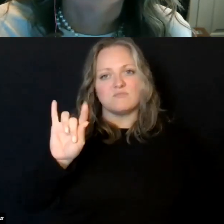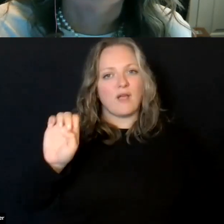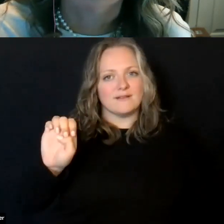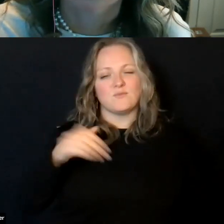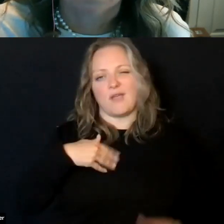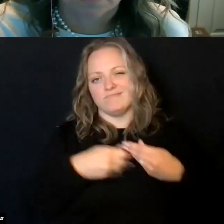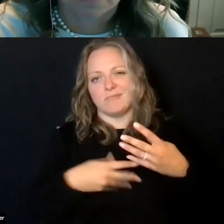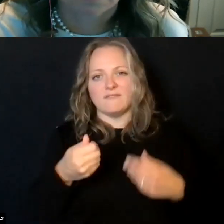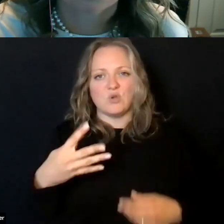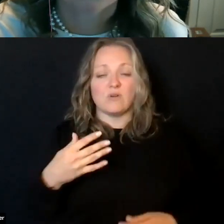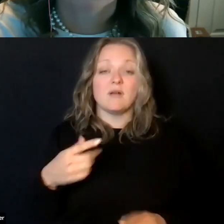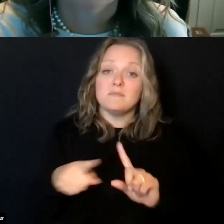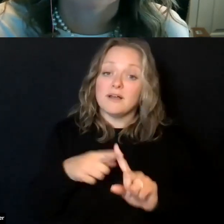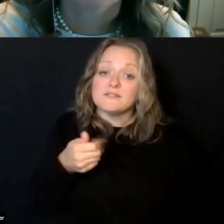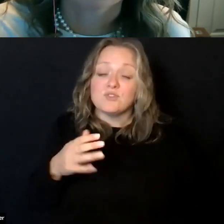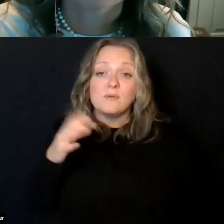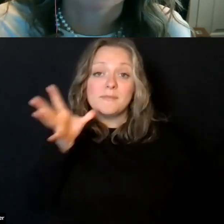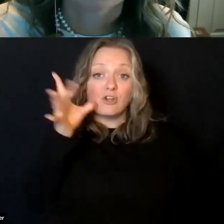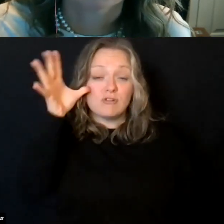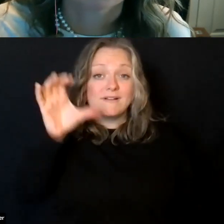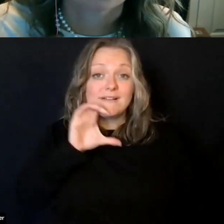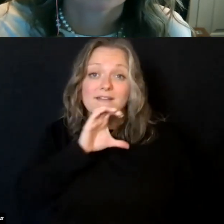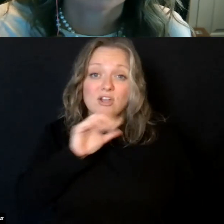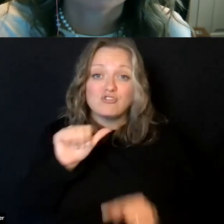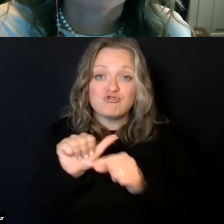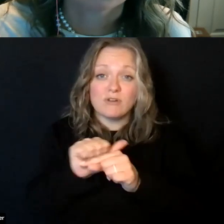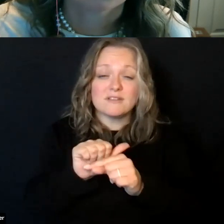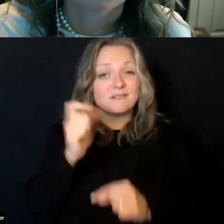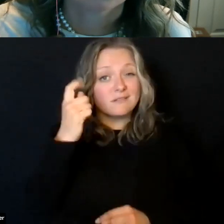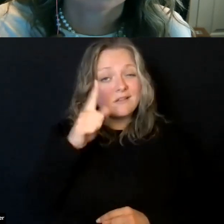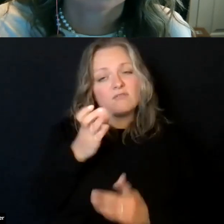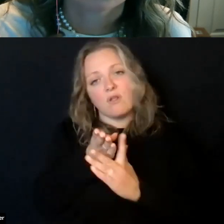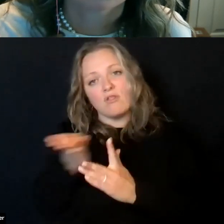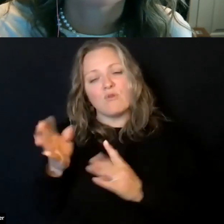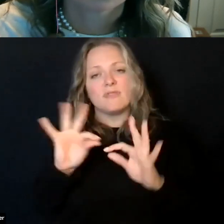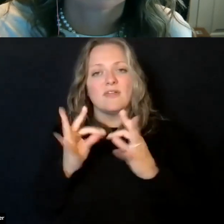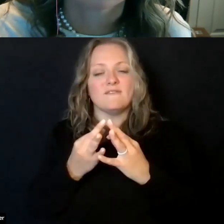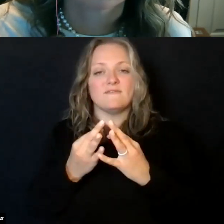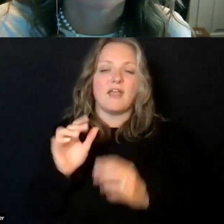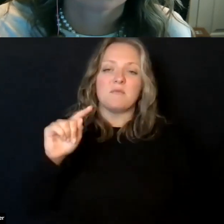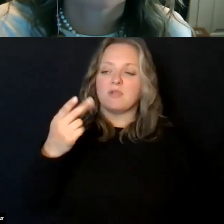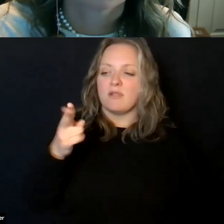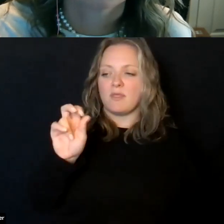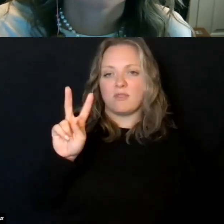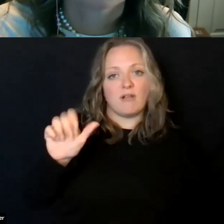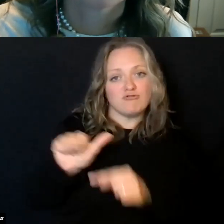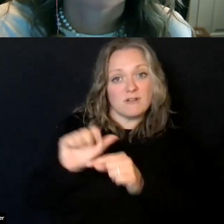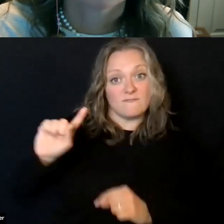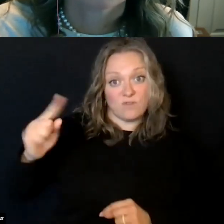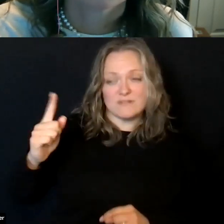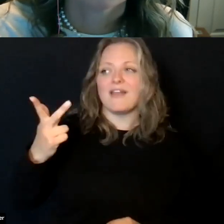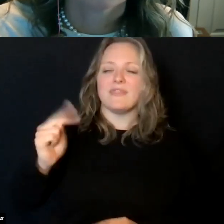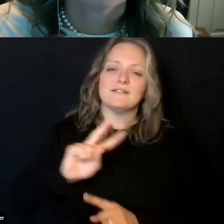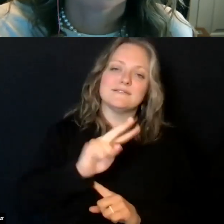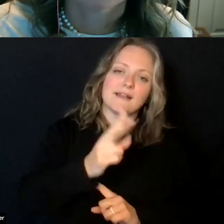have a couple parent cafes trainings, but you do have to go through the Family Thrive training first before you can do the parent cafe training.